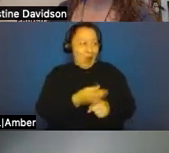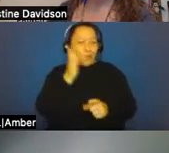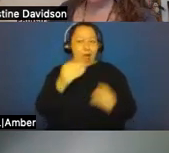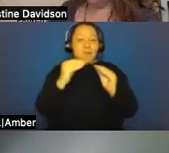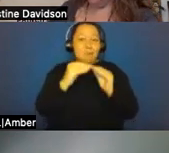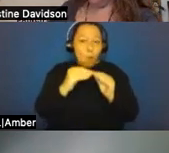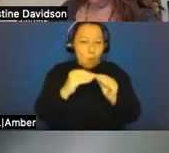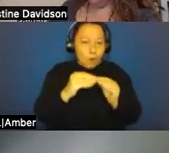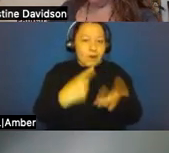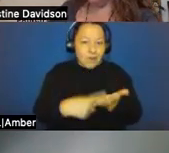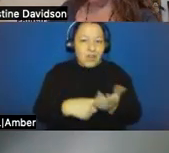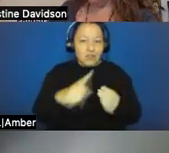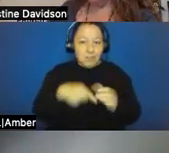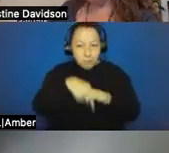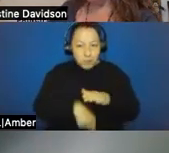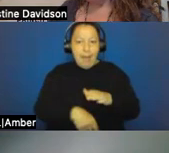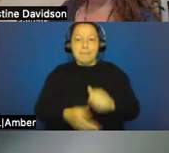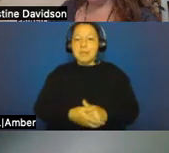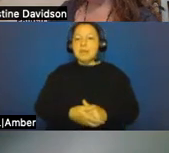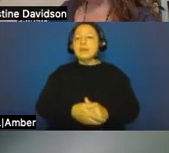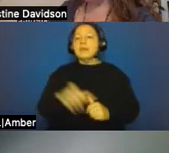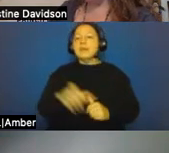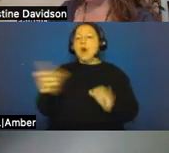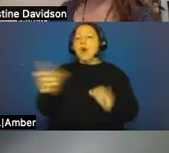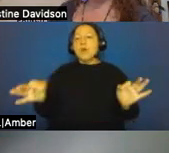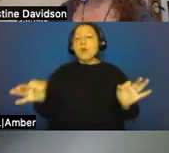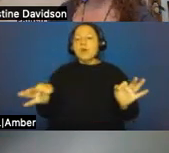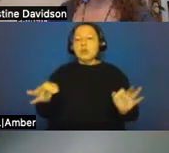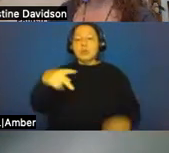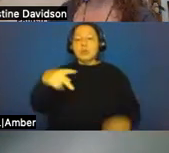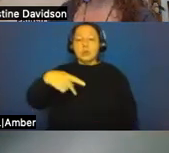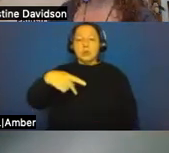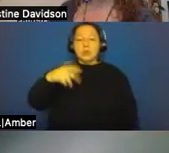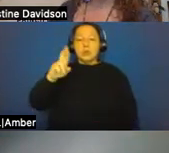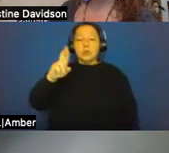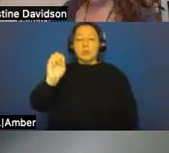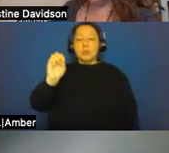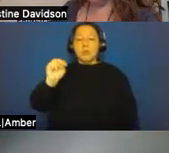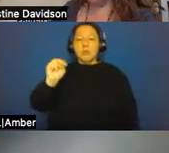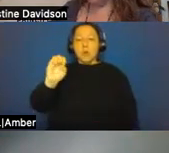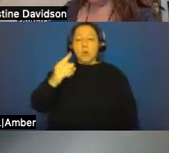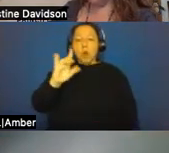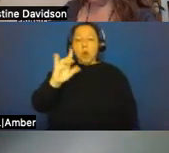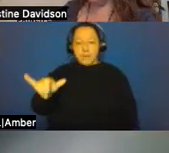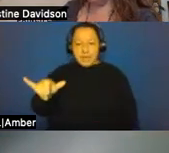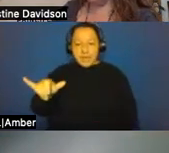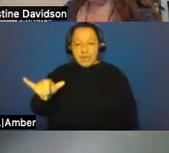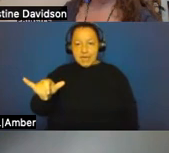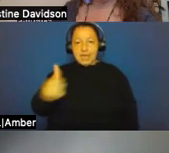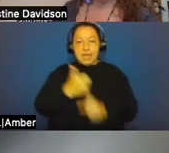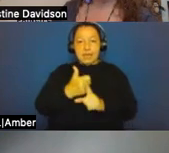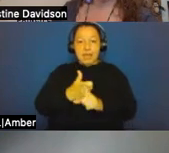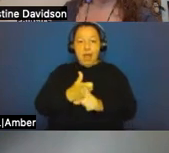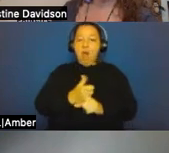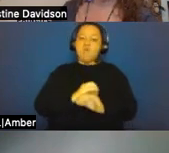it. How about this one? Pornography is harmless. Pornography is harmless. Do